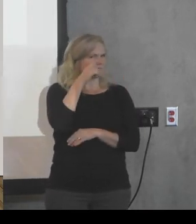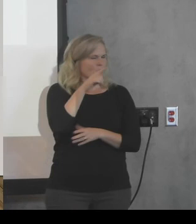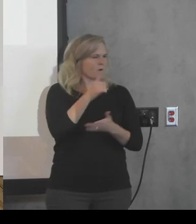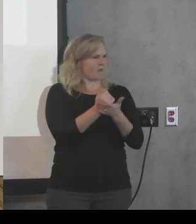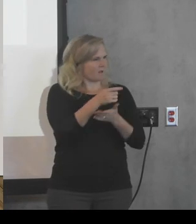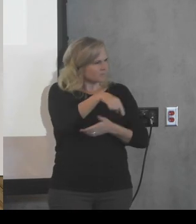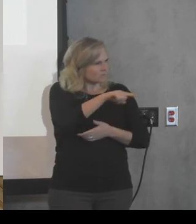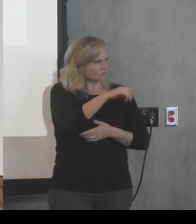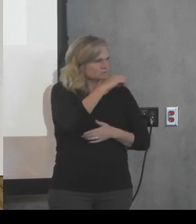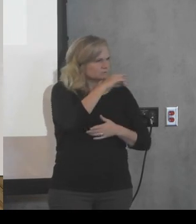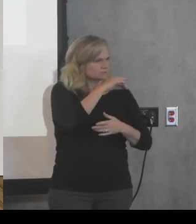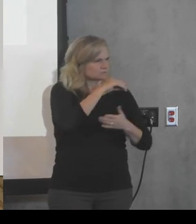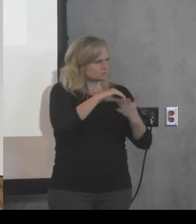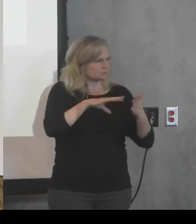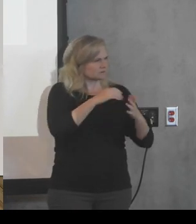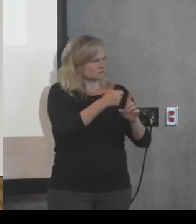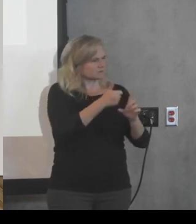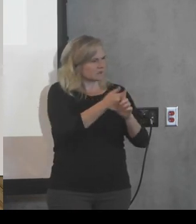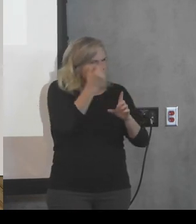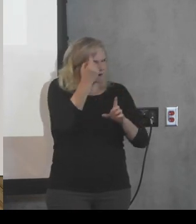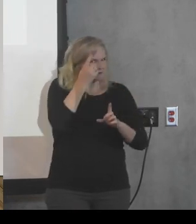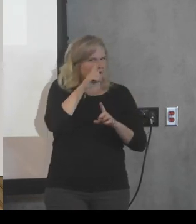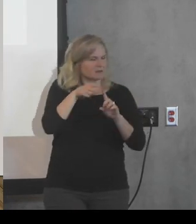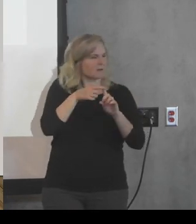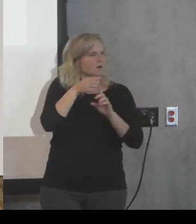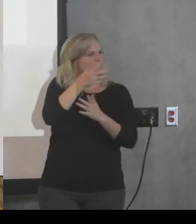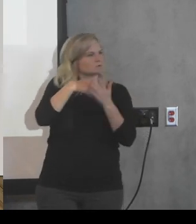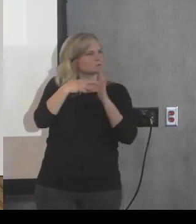those unwritten social rules.